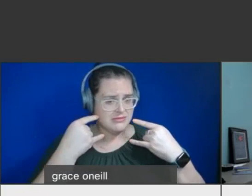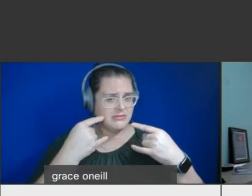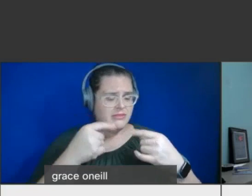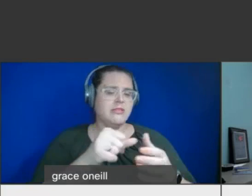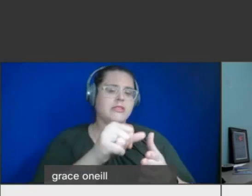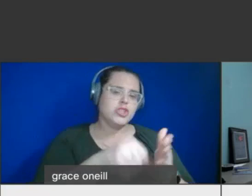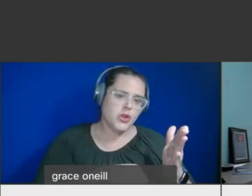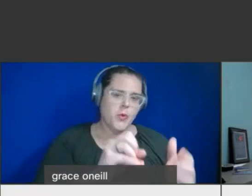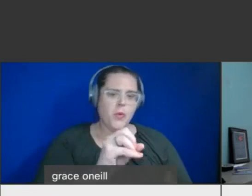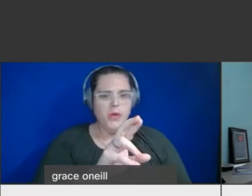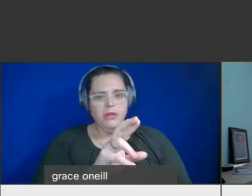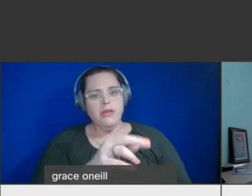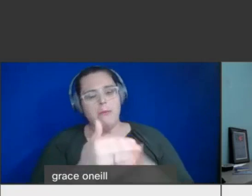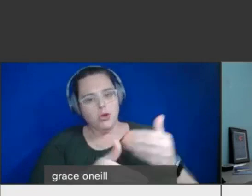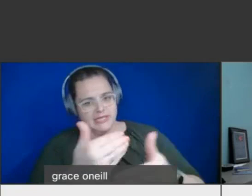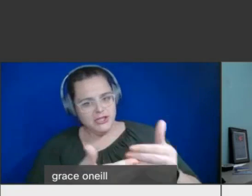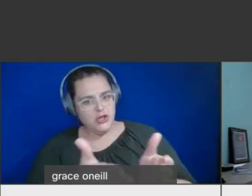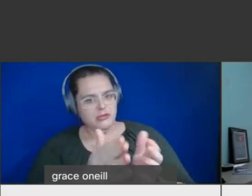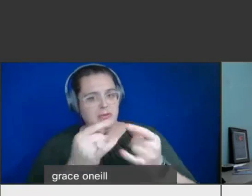procedure masks? No, there has not.